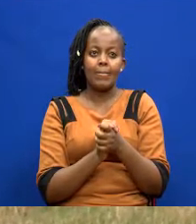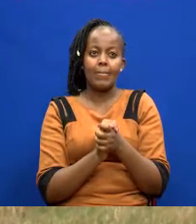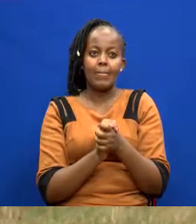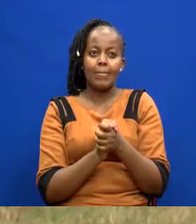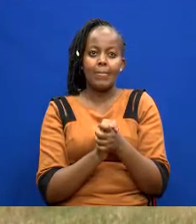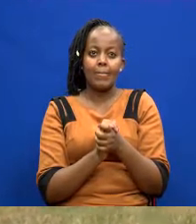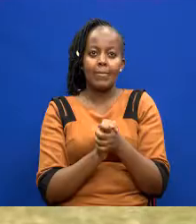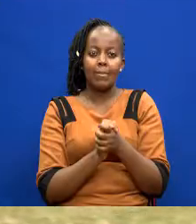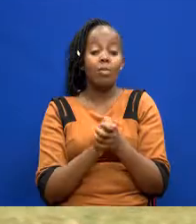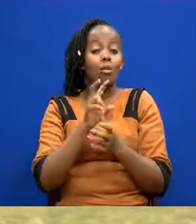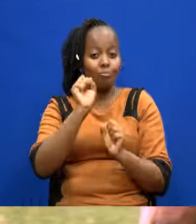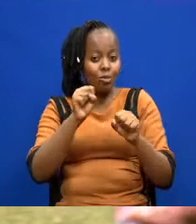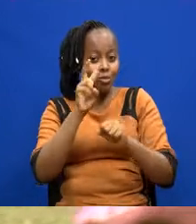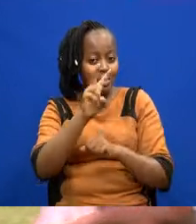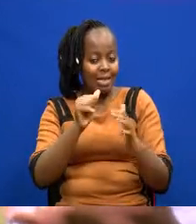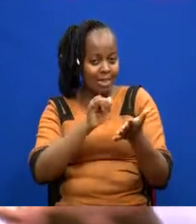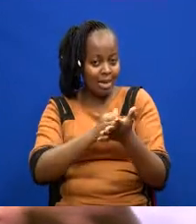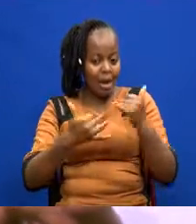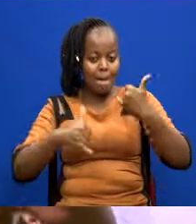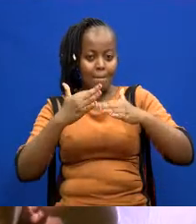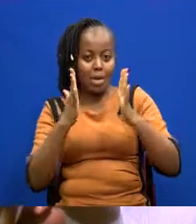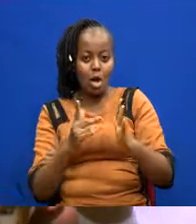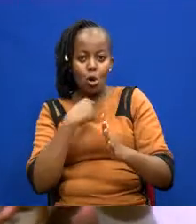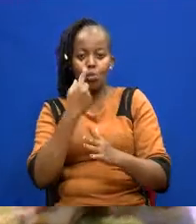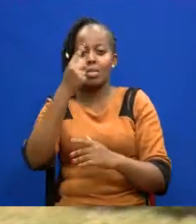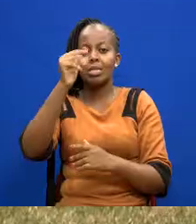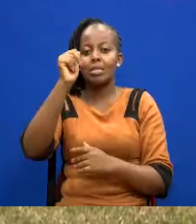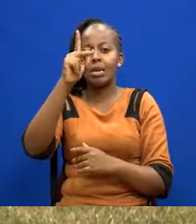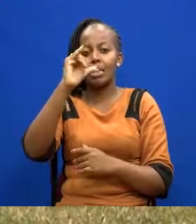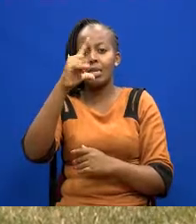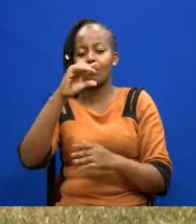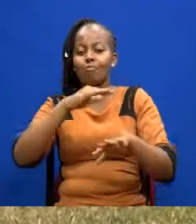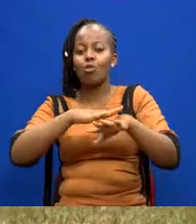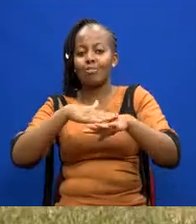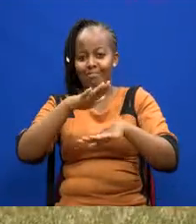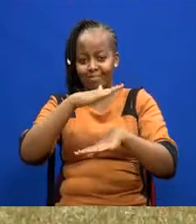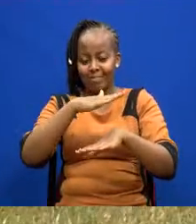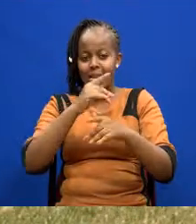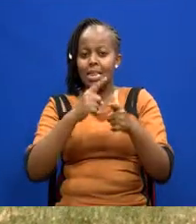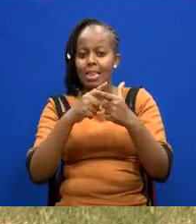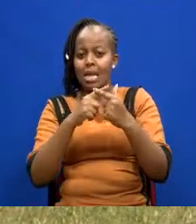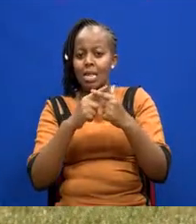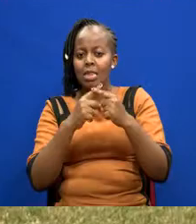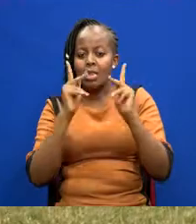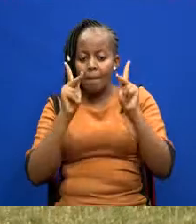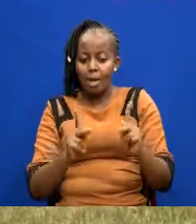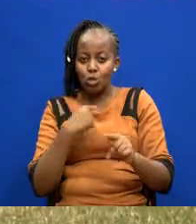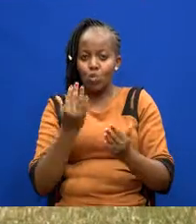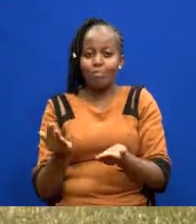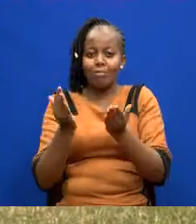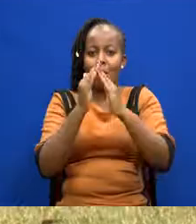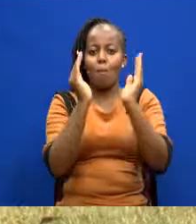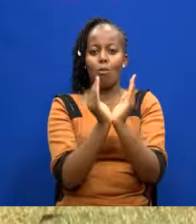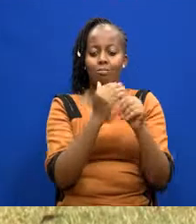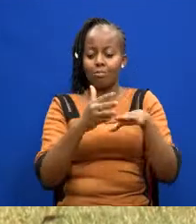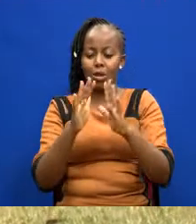Go. You see that the player who is tackling is on top. The ball carrier doesn't